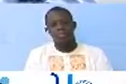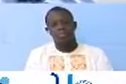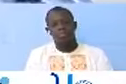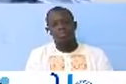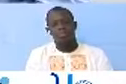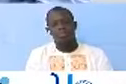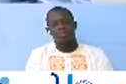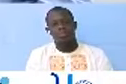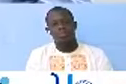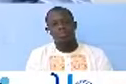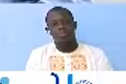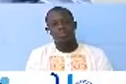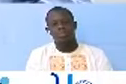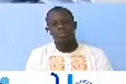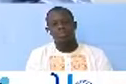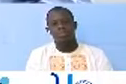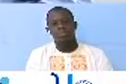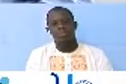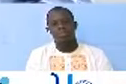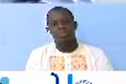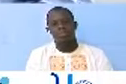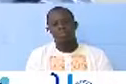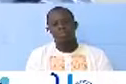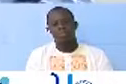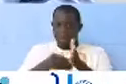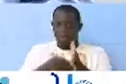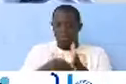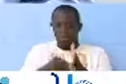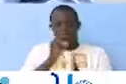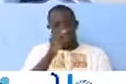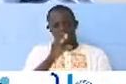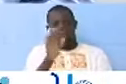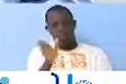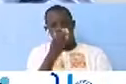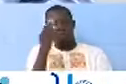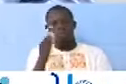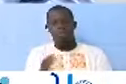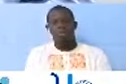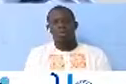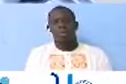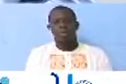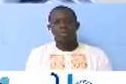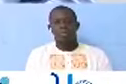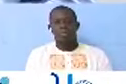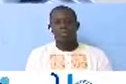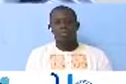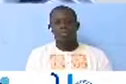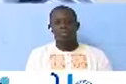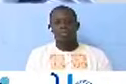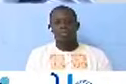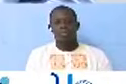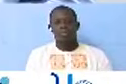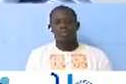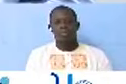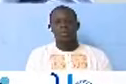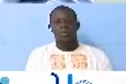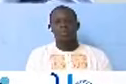When you go, did you go there? And I was DDG. DDG.